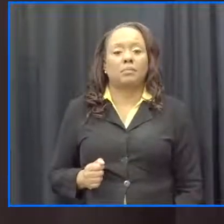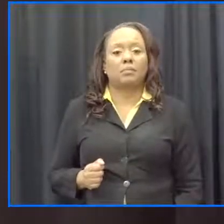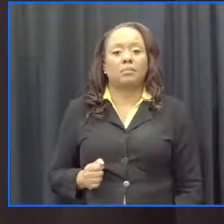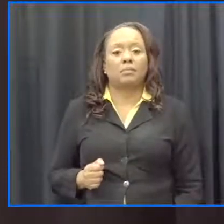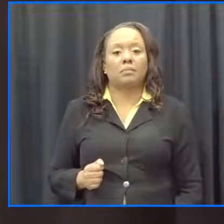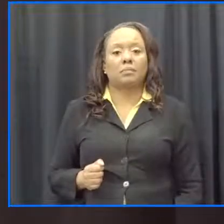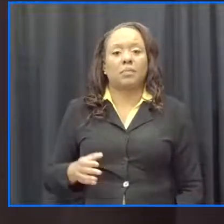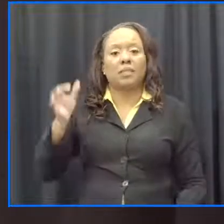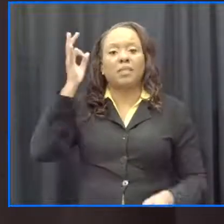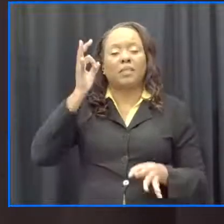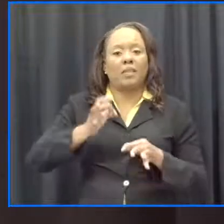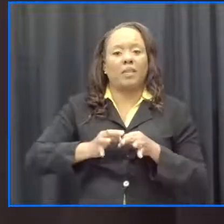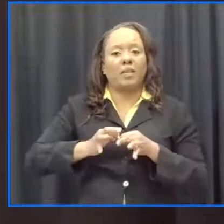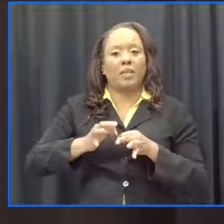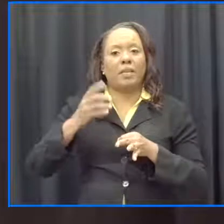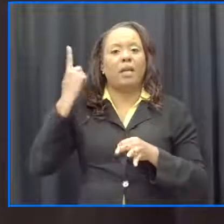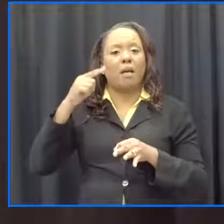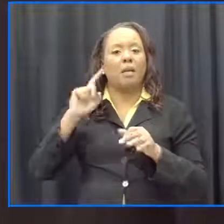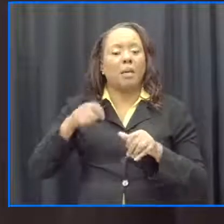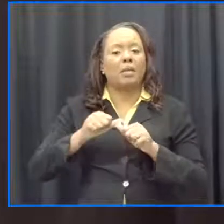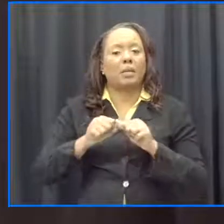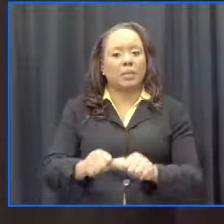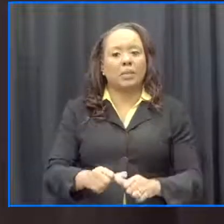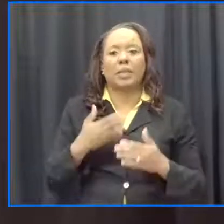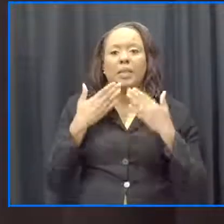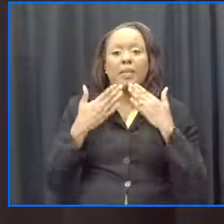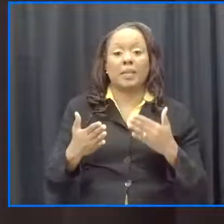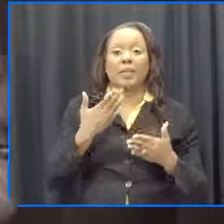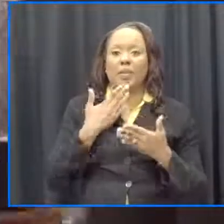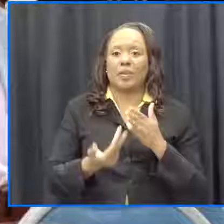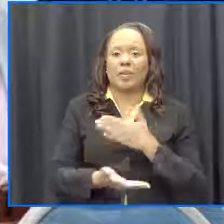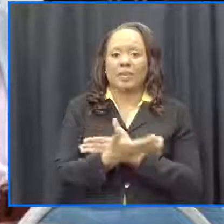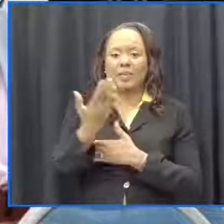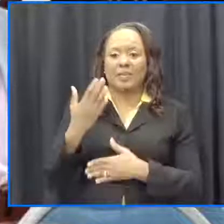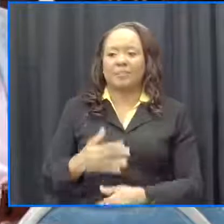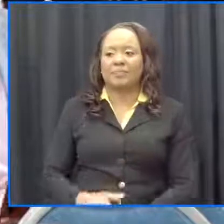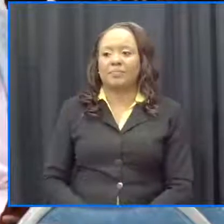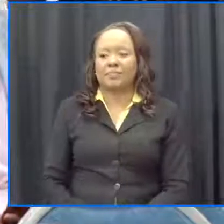faith of these first years. Thank you and good morning.